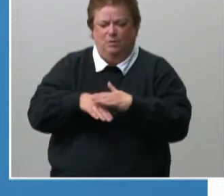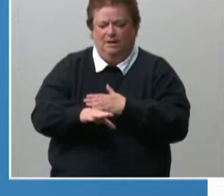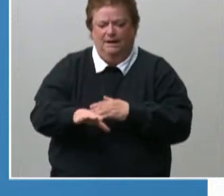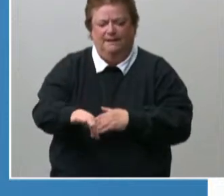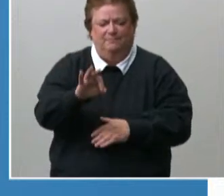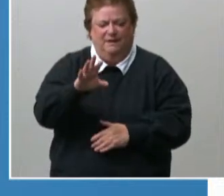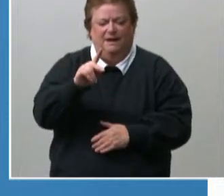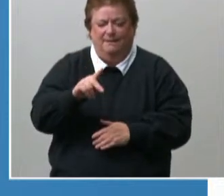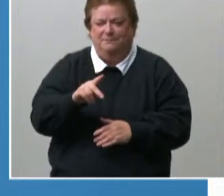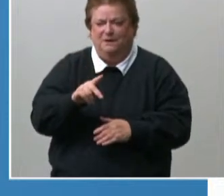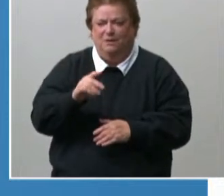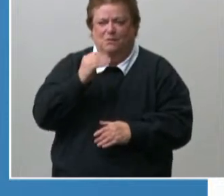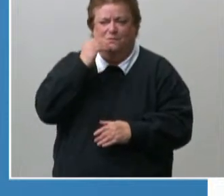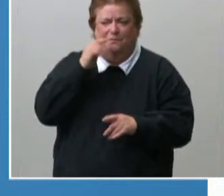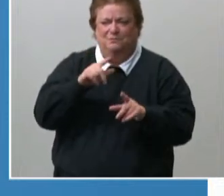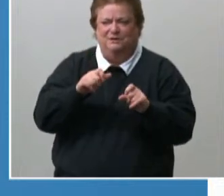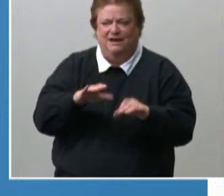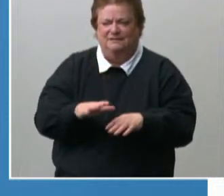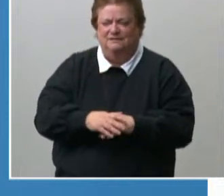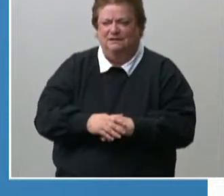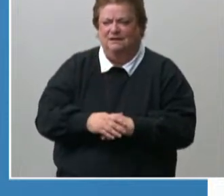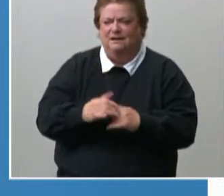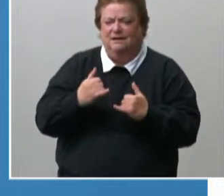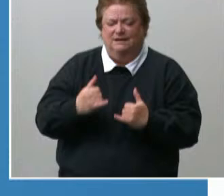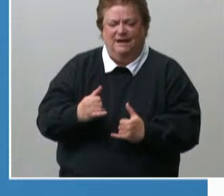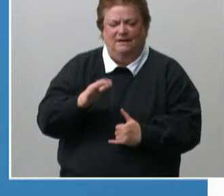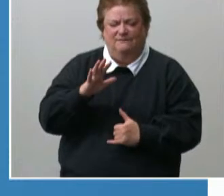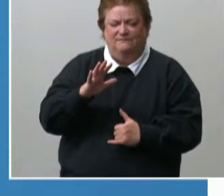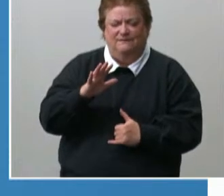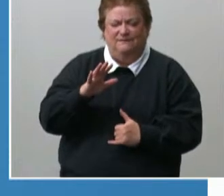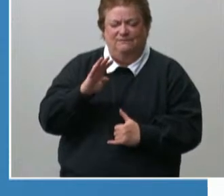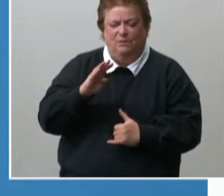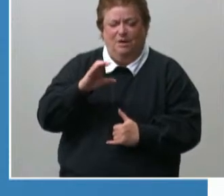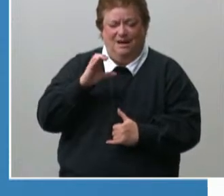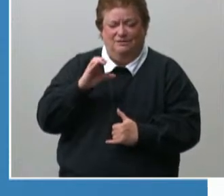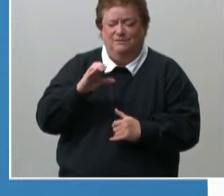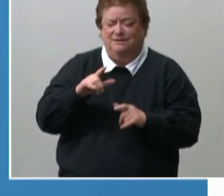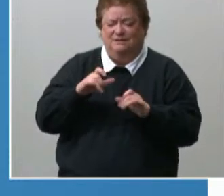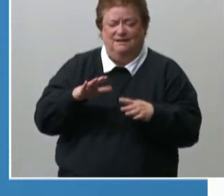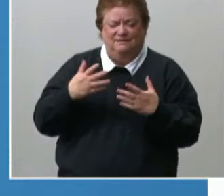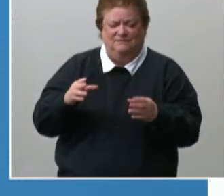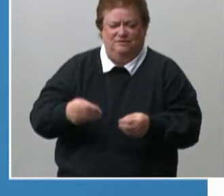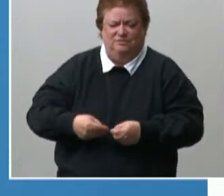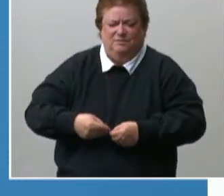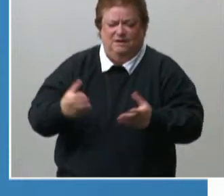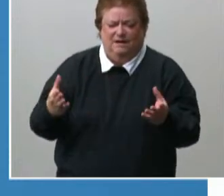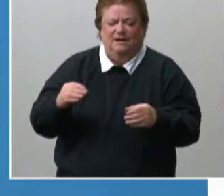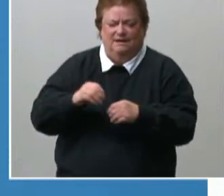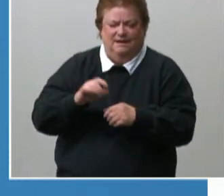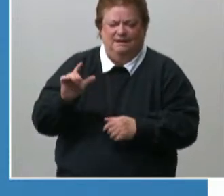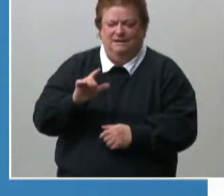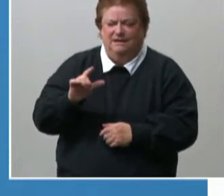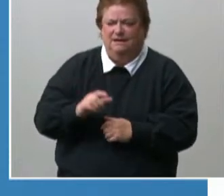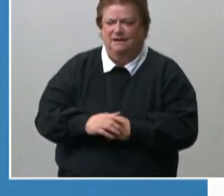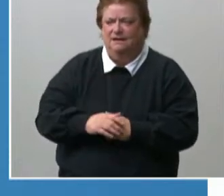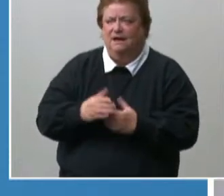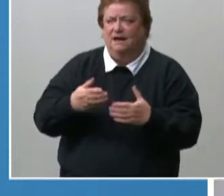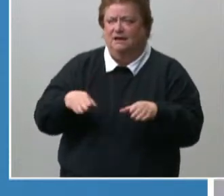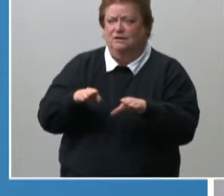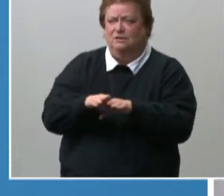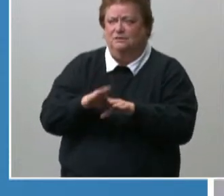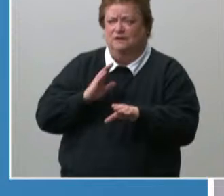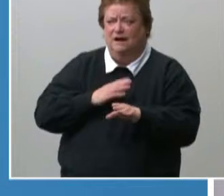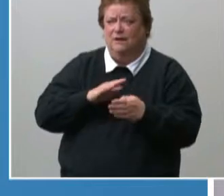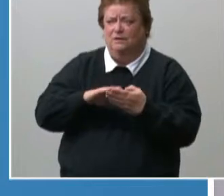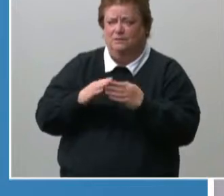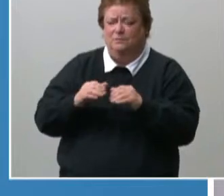up. Currently, more than 5,400 test kits have been distributed in our community. And in closing, our